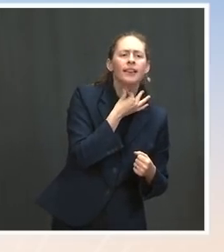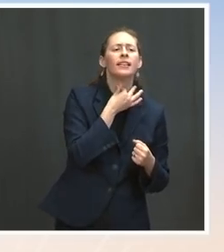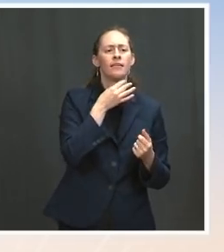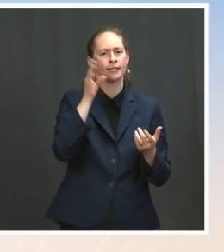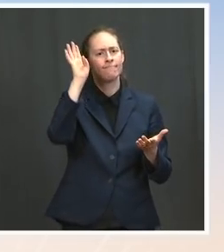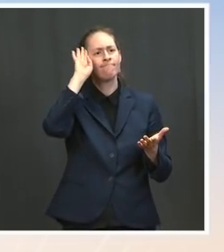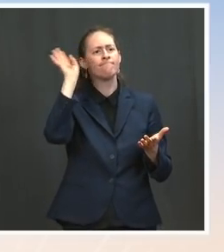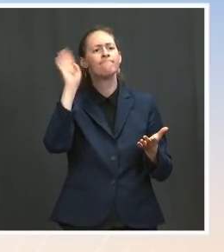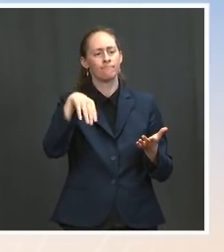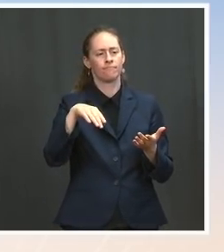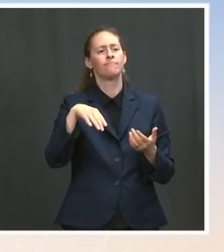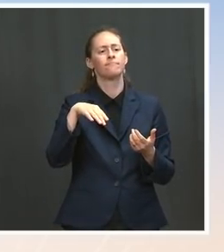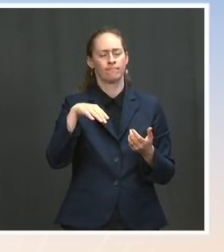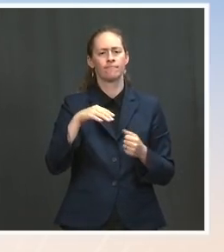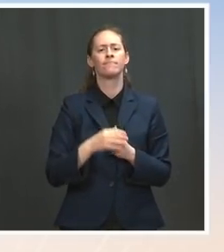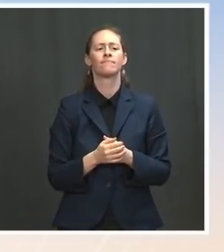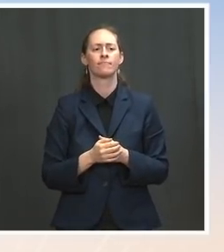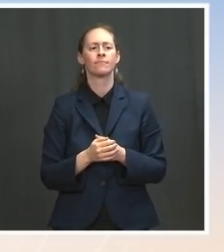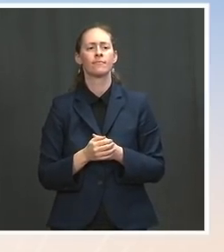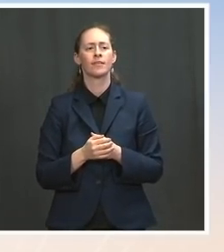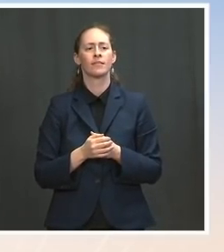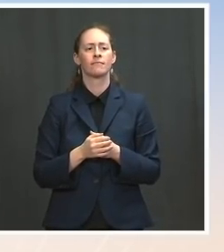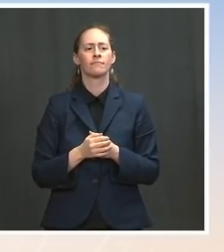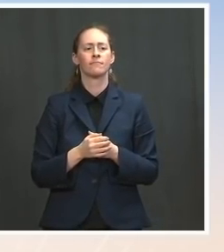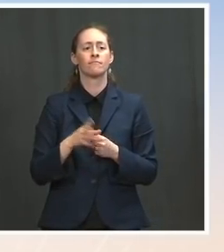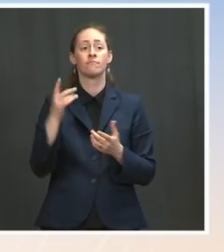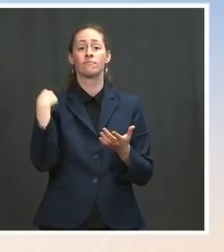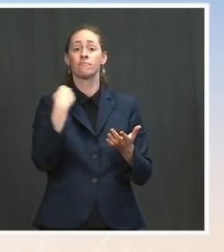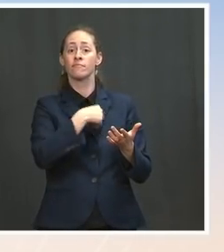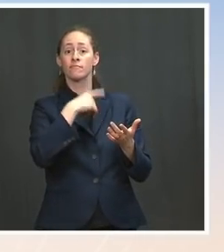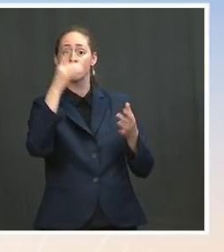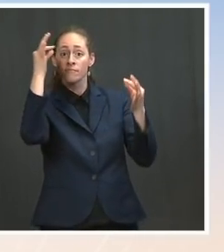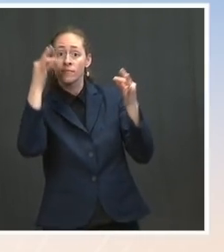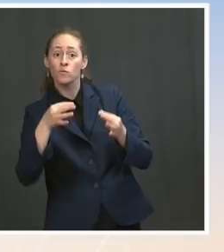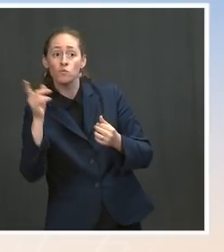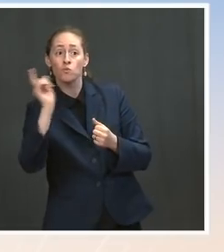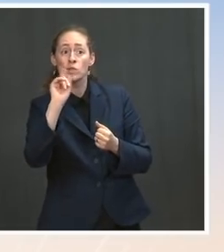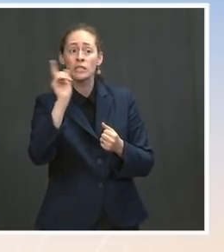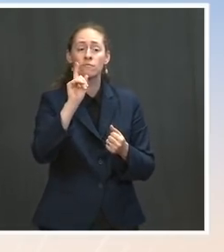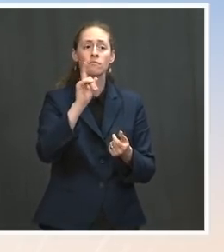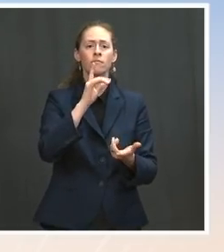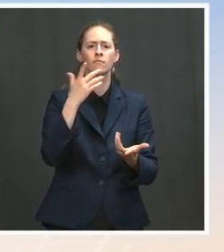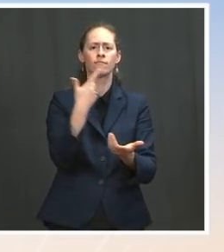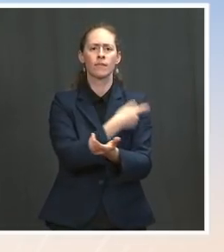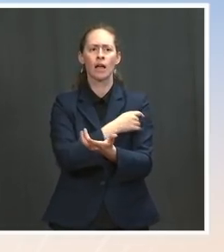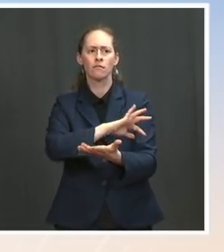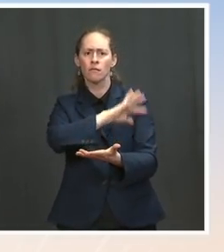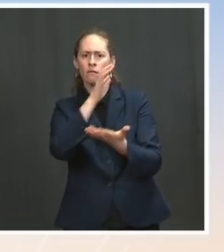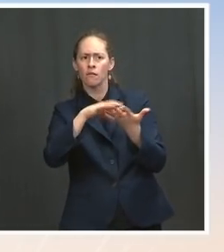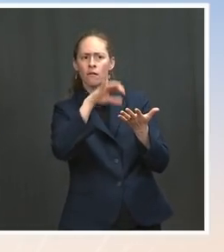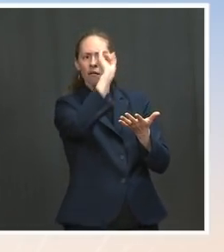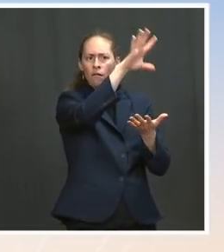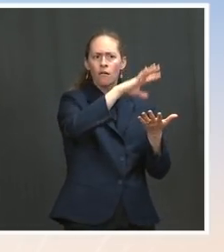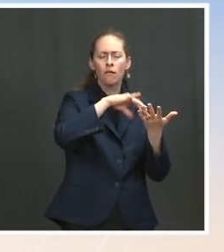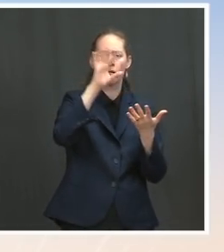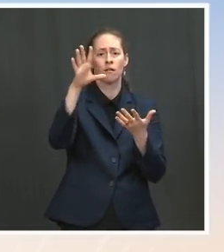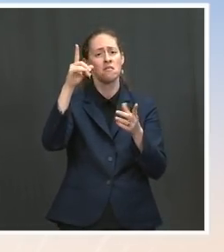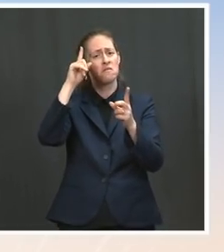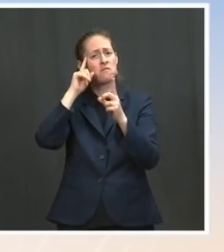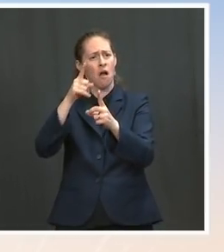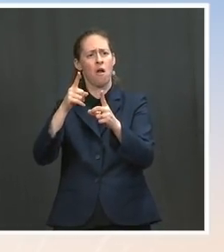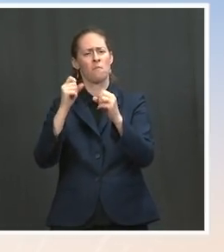hopefully, some of where some of the vaccine may be going, but also what our approach will be to ensure that it is distributed in an equitable